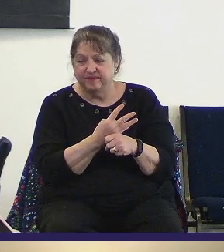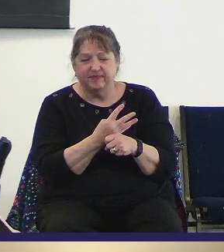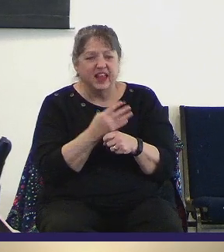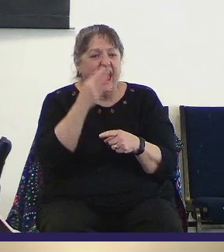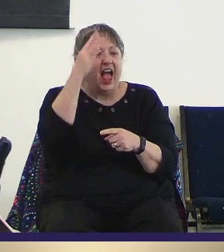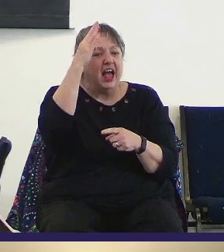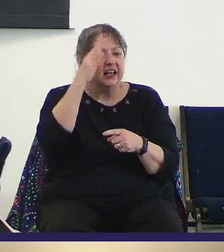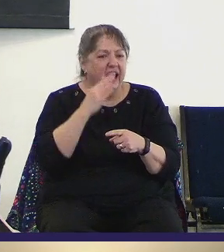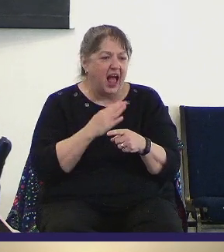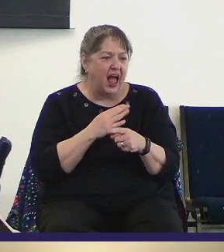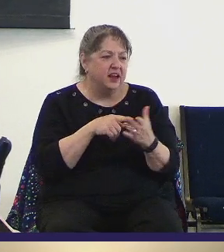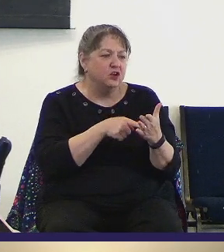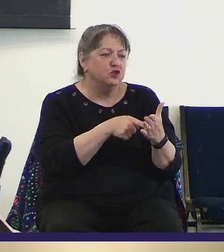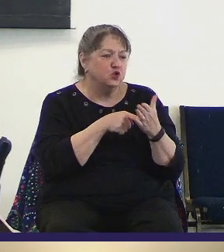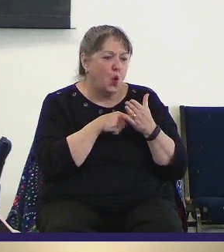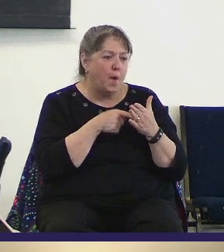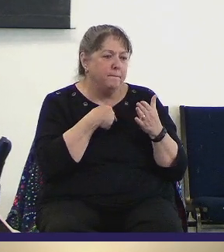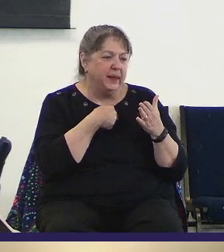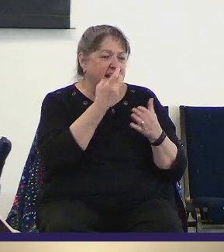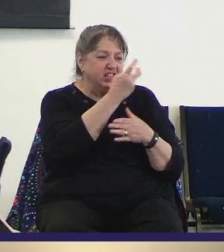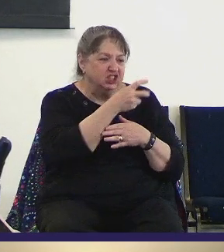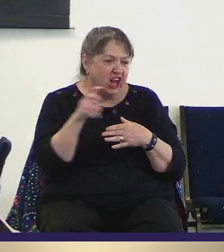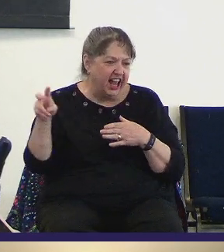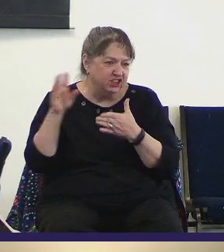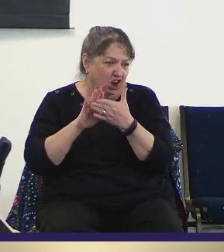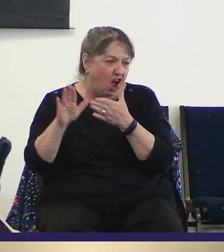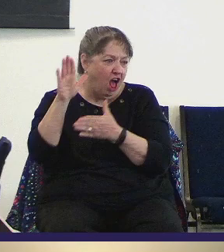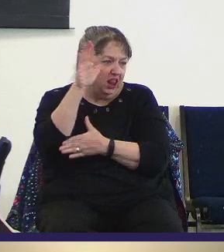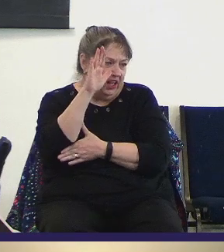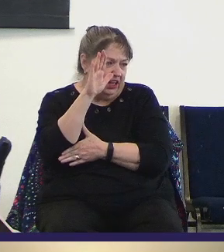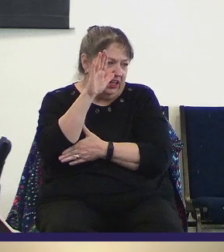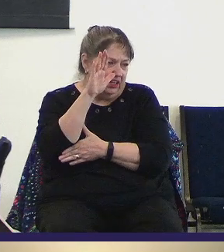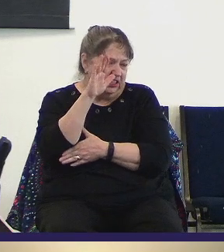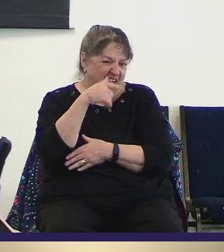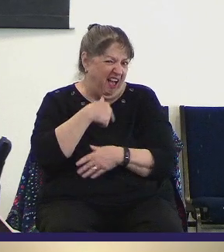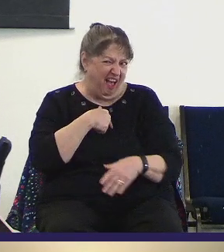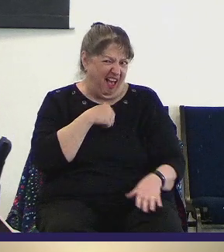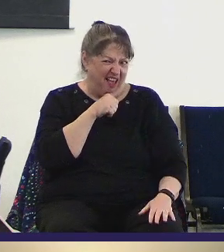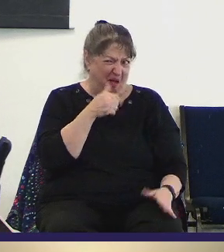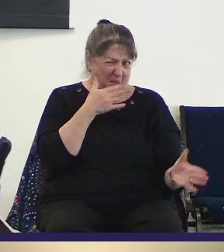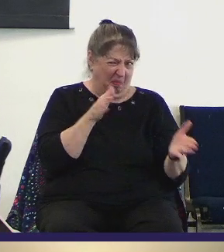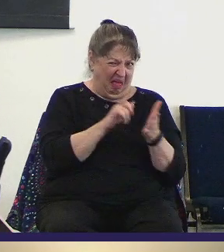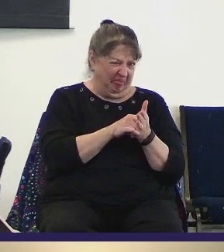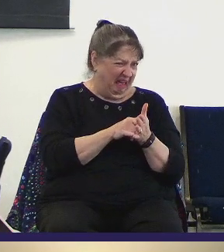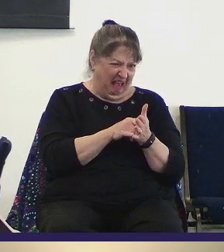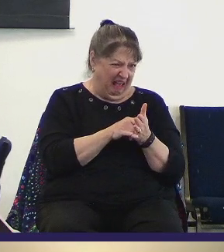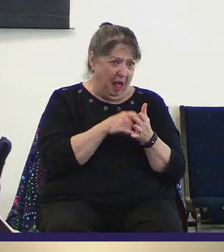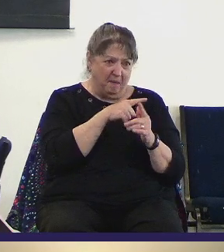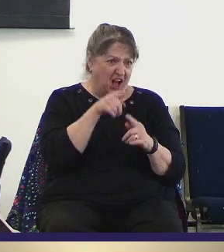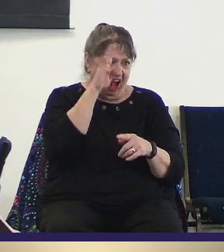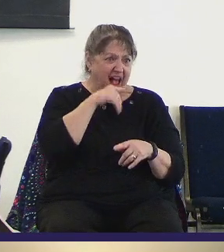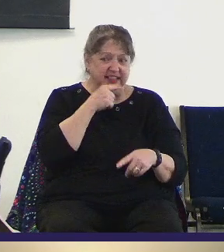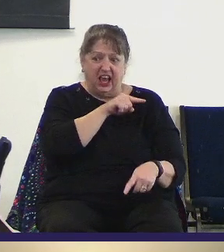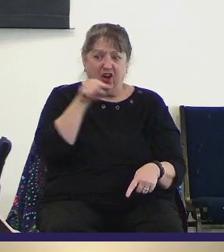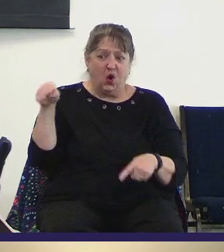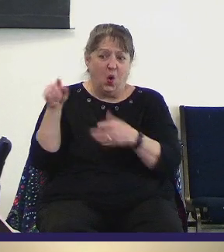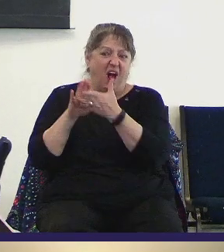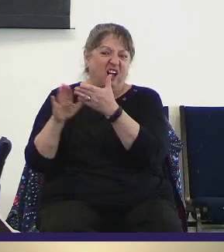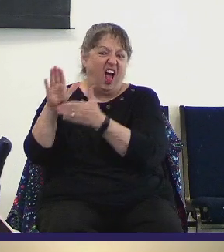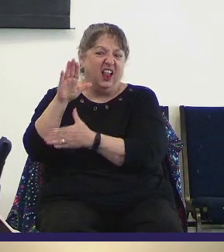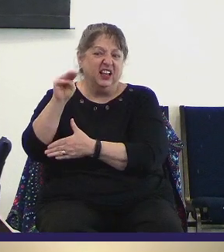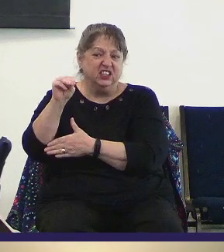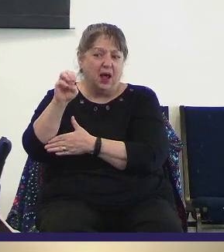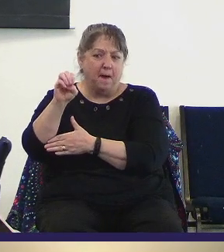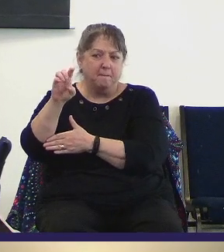God pointed me in the direction to go to Moody. Originally, I had no intention on going back to